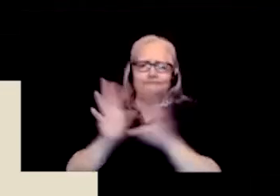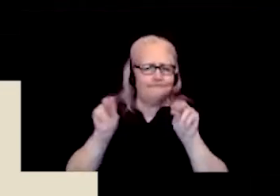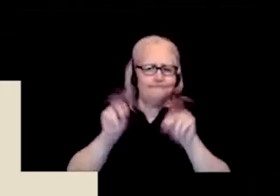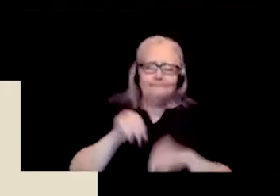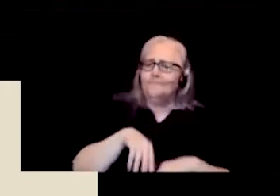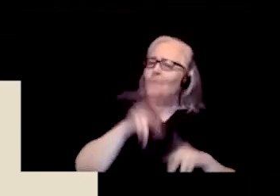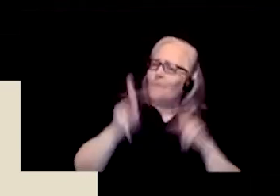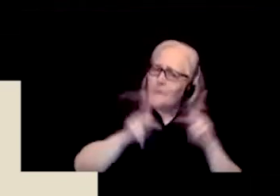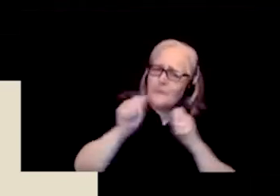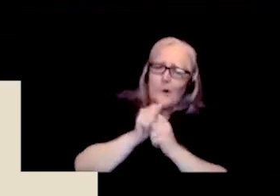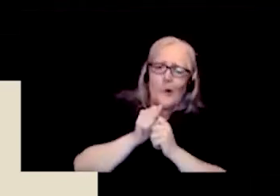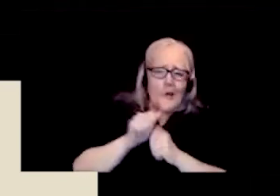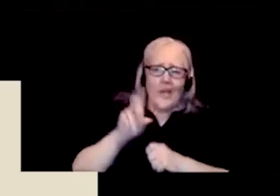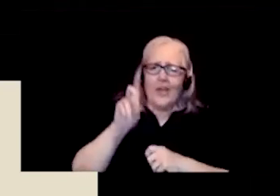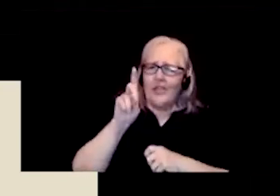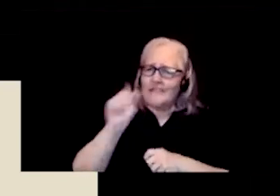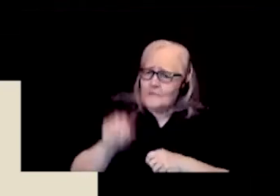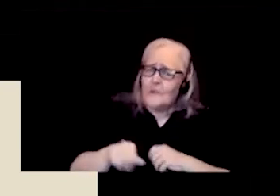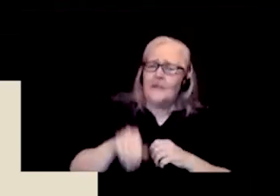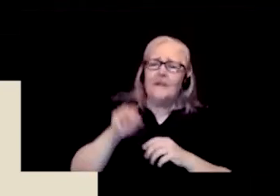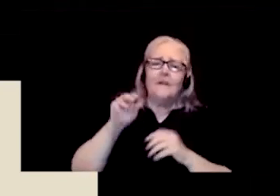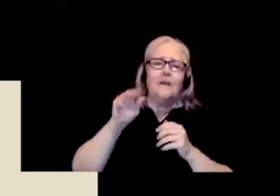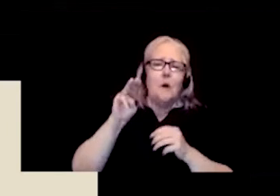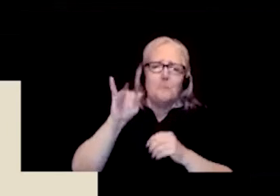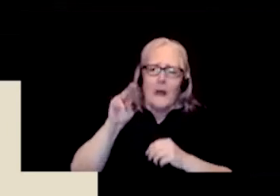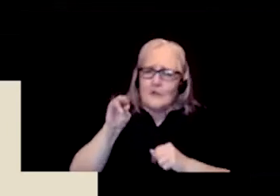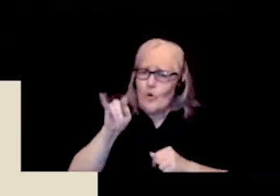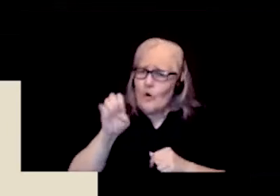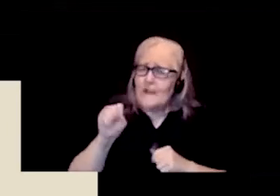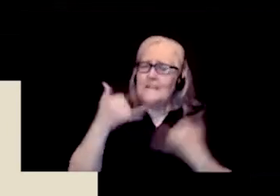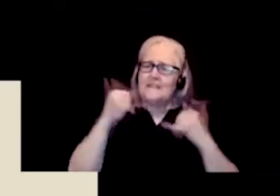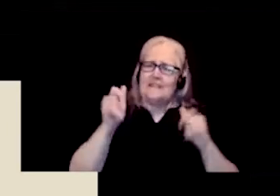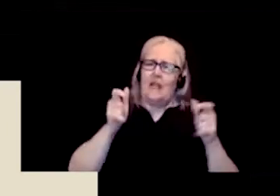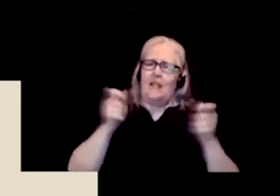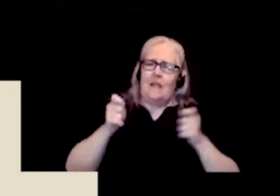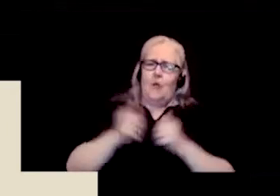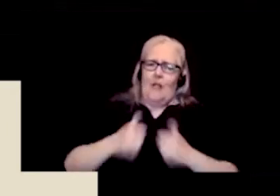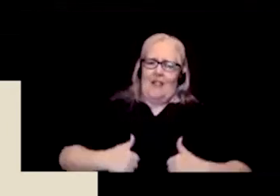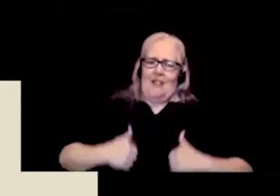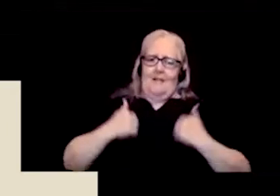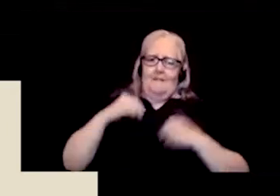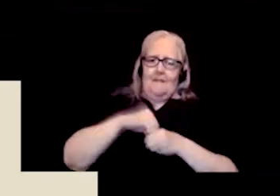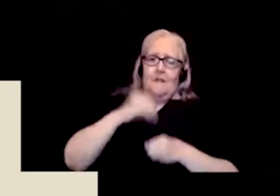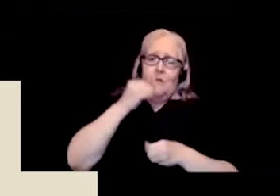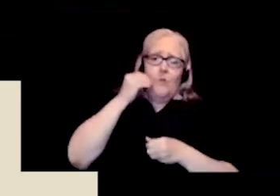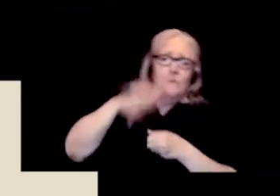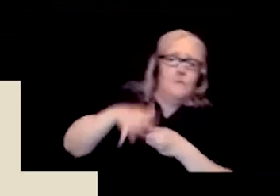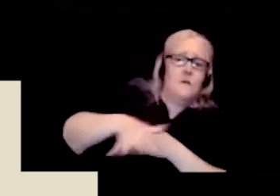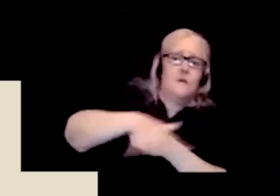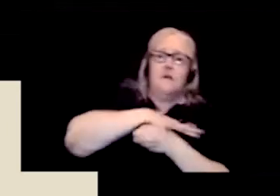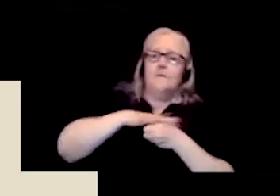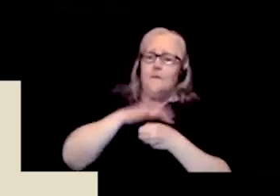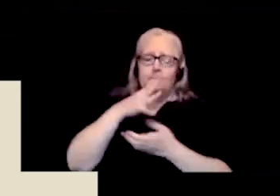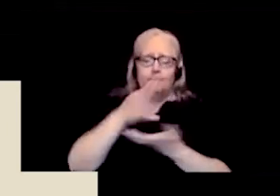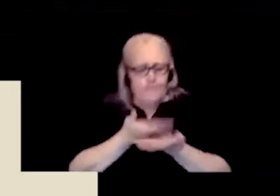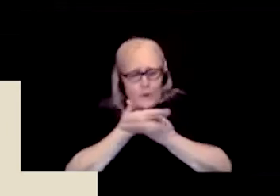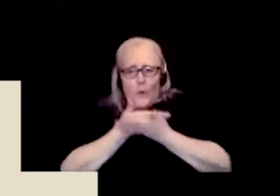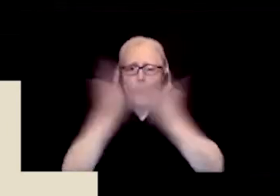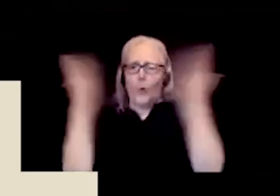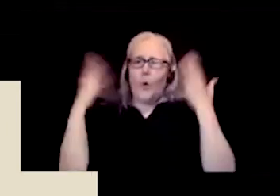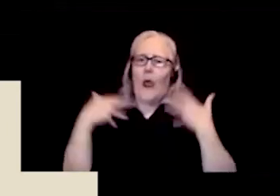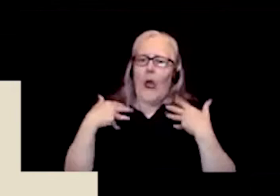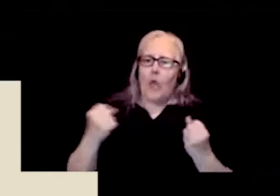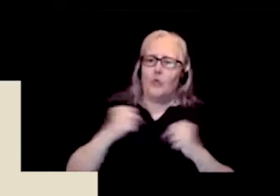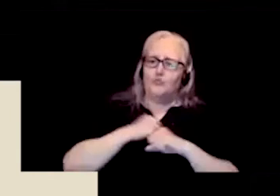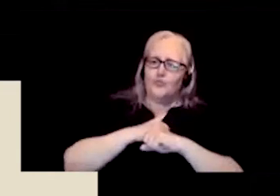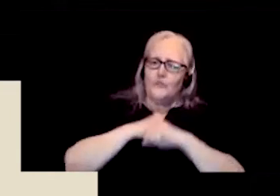vulnerable communities still contend with neighborhoods that are largely devoid of necessary health protective and health